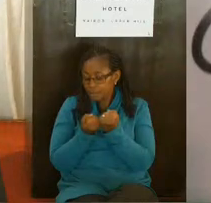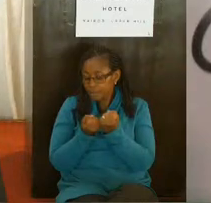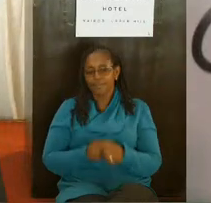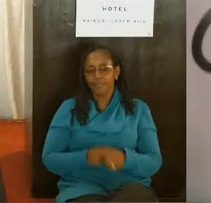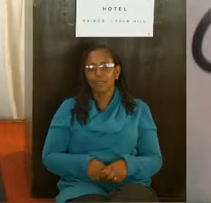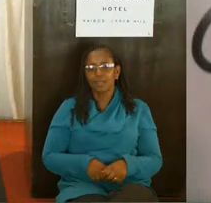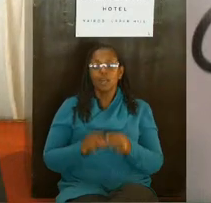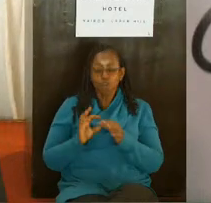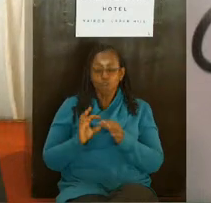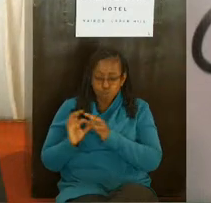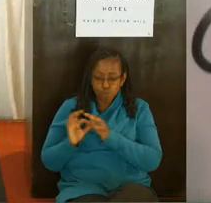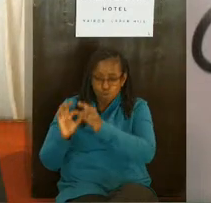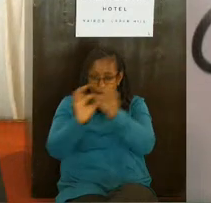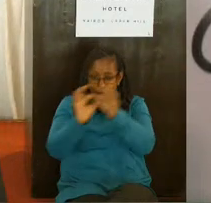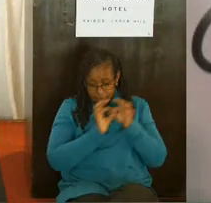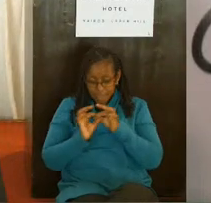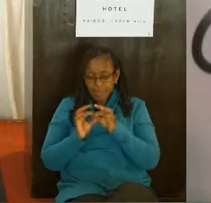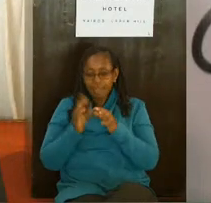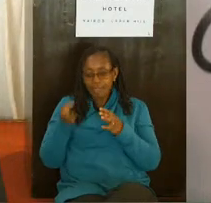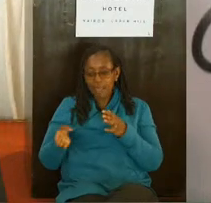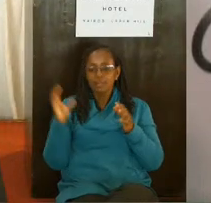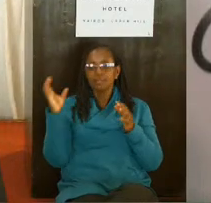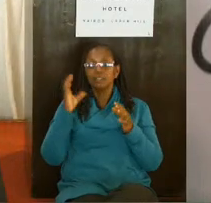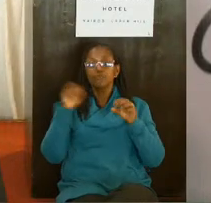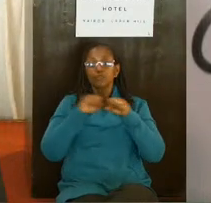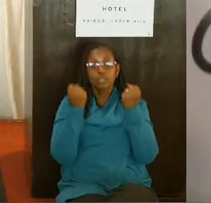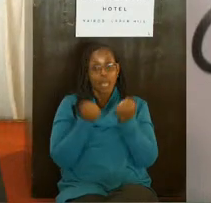is there unity in Civil Society